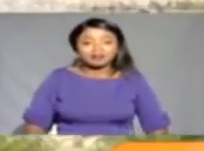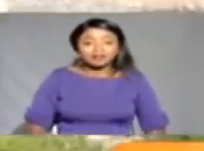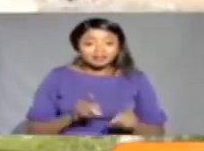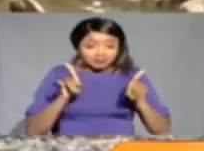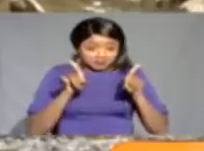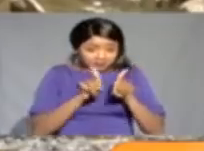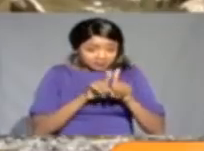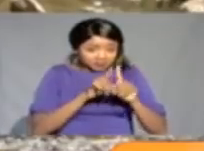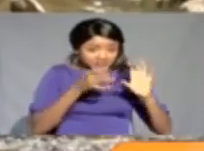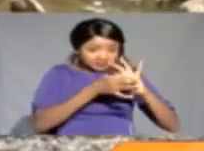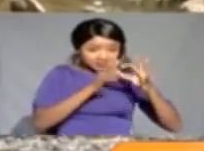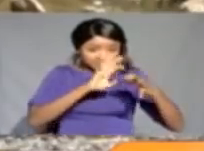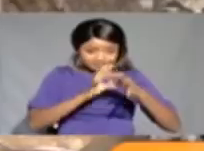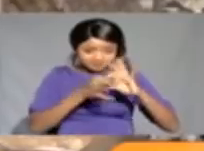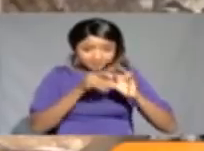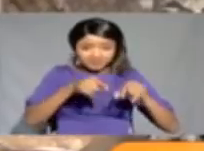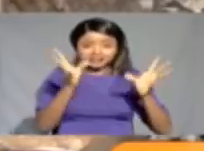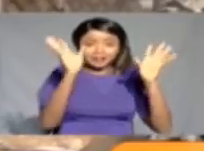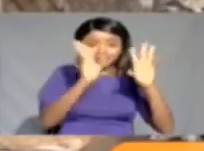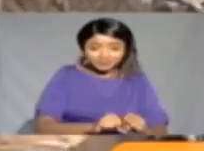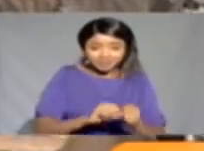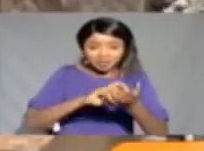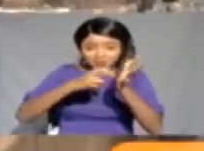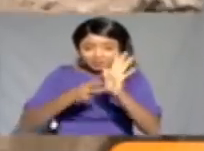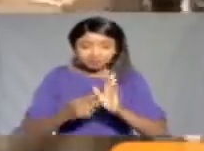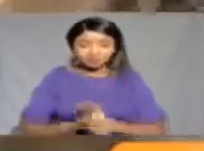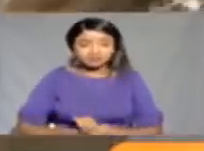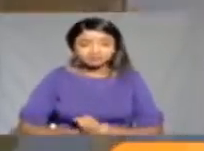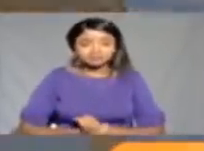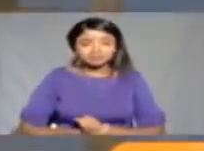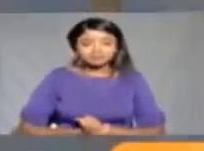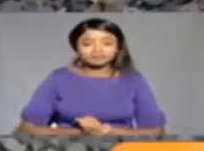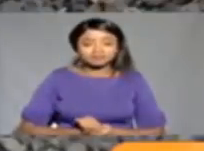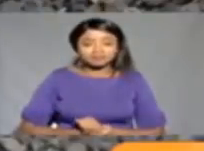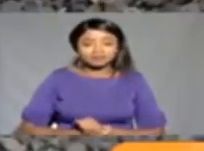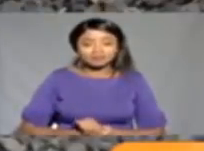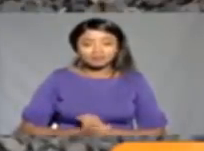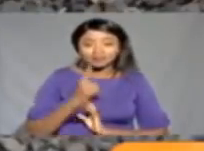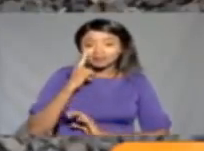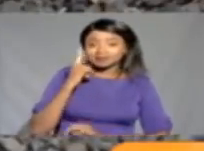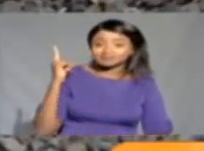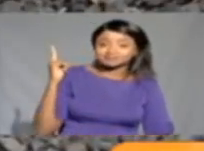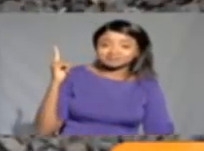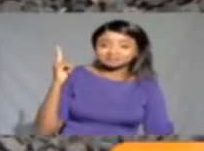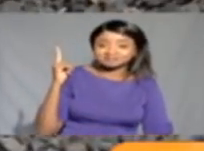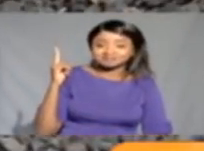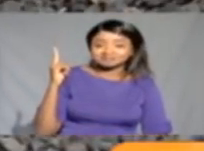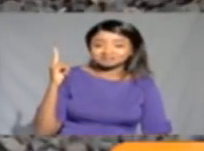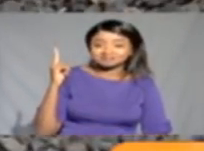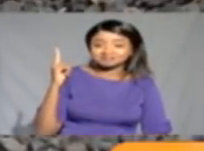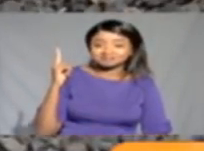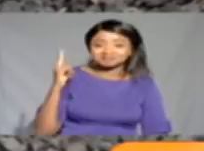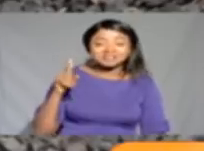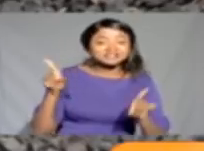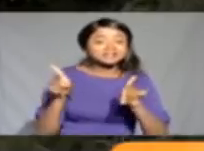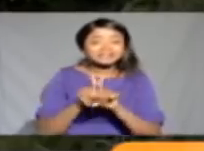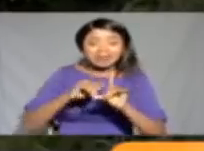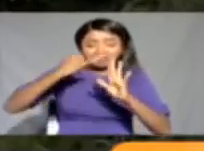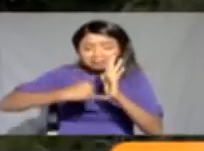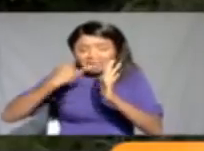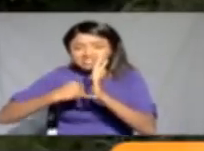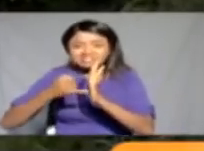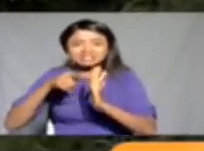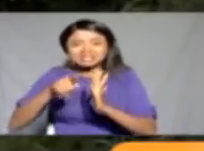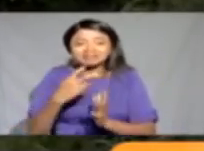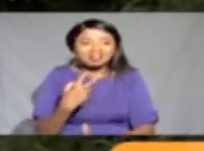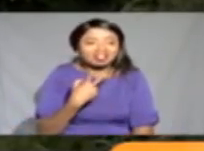Mushai is another collapsed project, rusting away are metal roads, razor electric wires, and the concrete mixer that